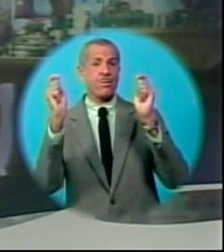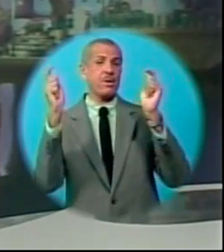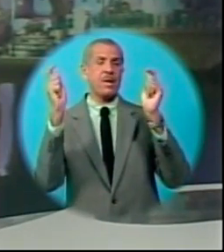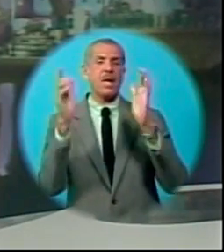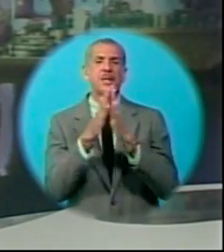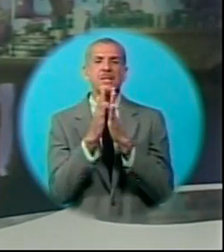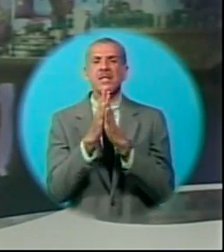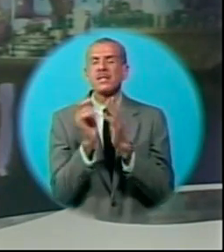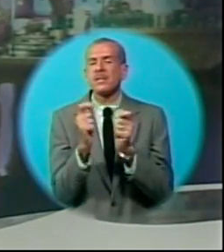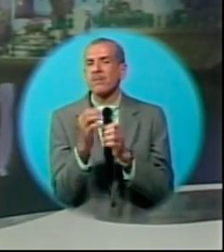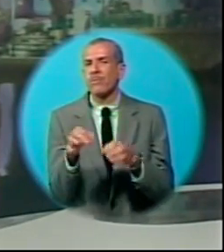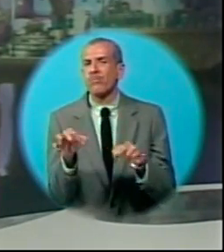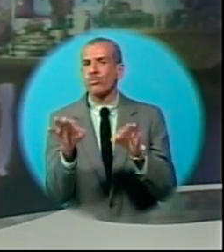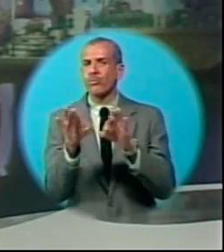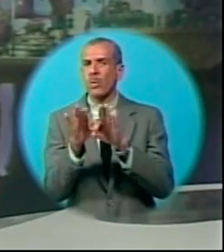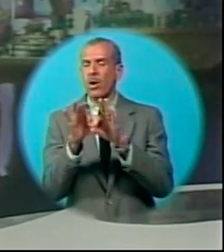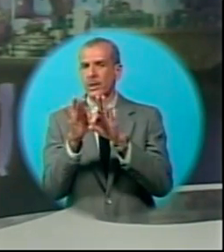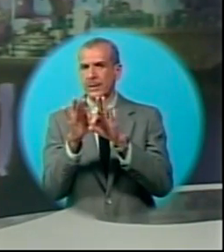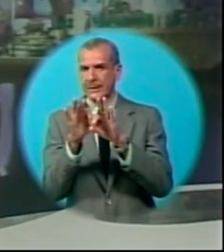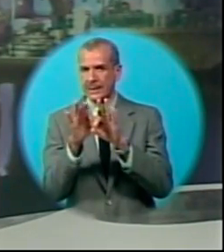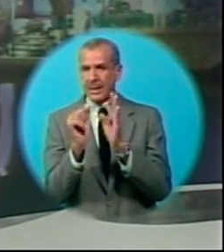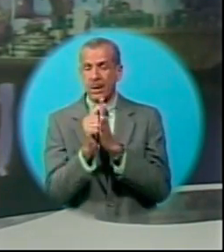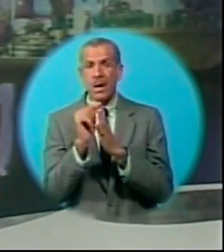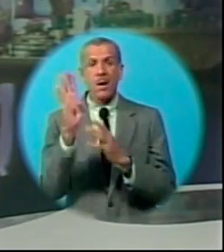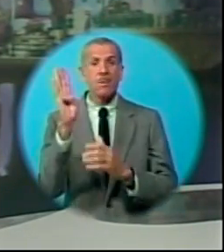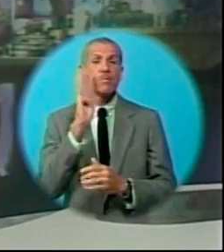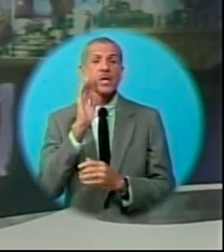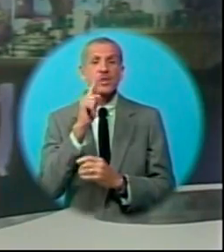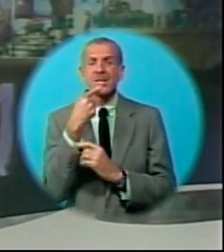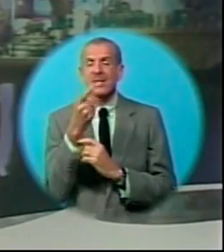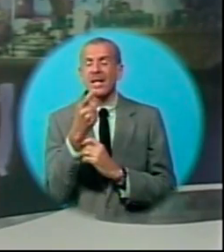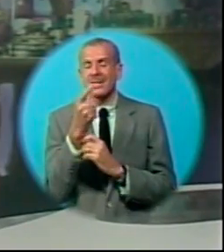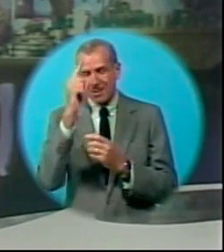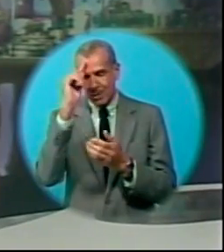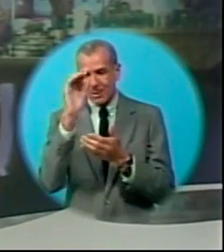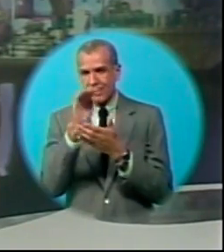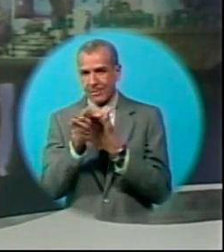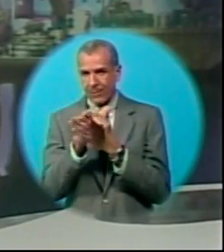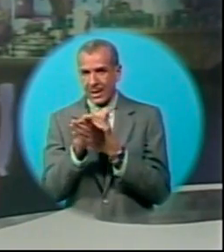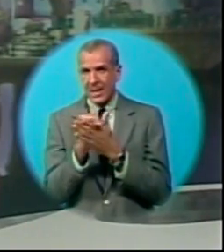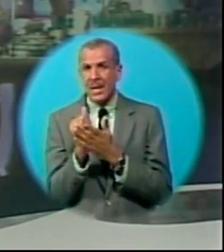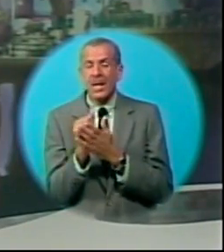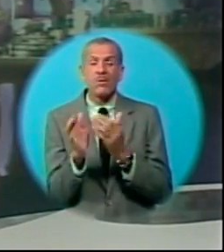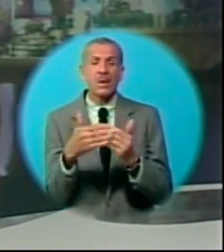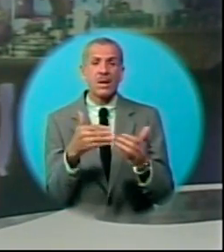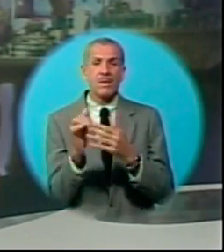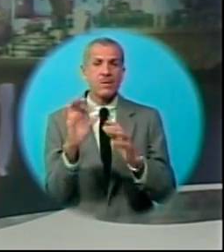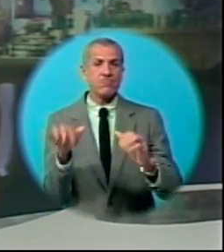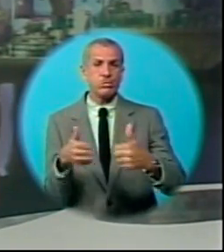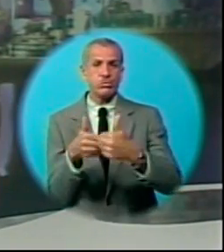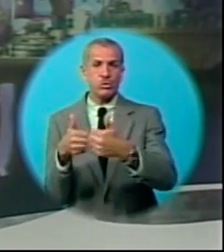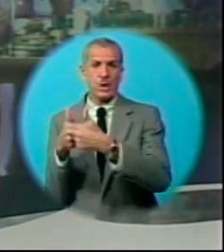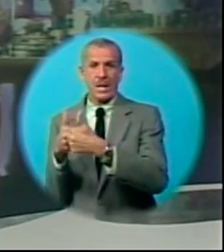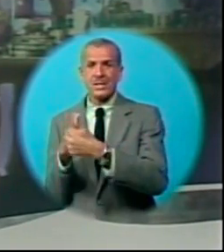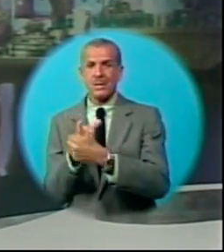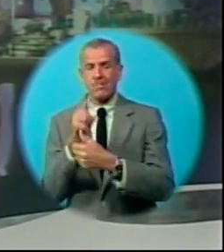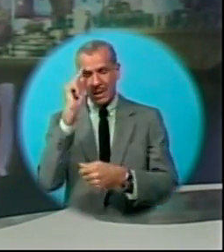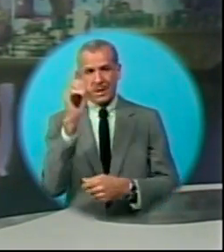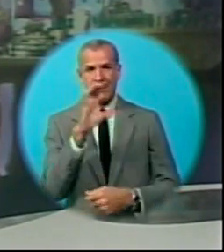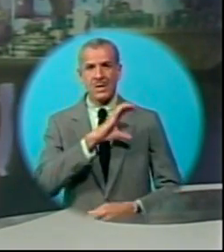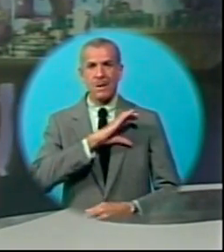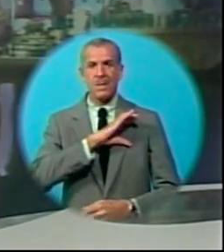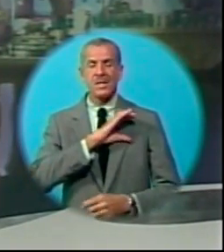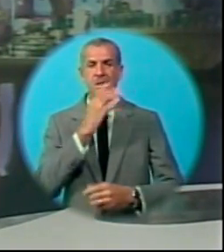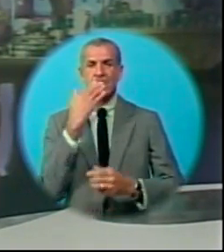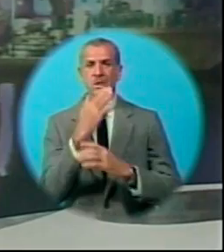this is of paramount importance. Ms. Bradshaw is, however, confident that despite the challenges, she believes the police force is competent